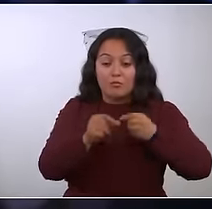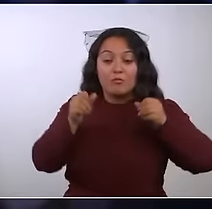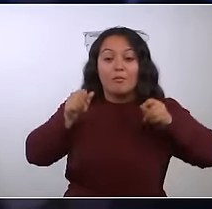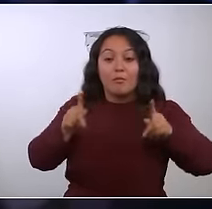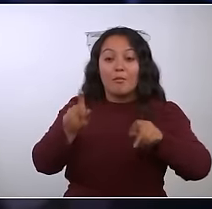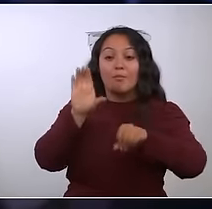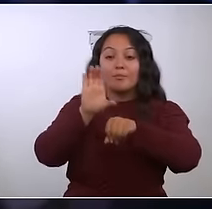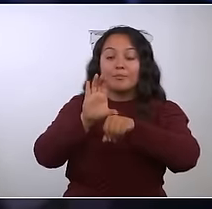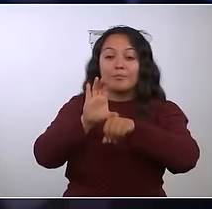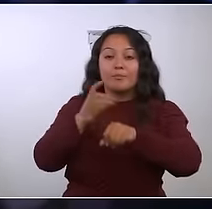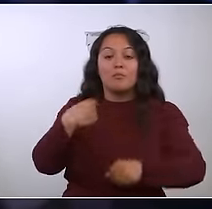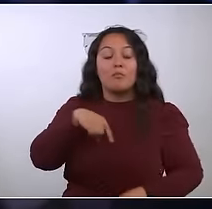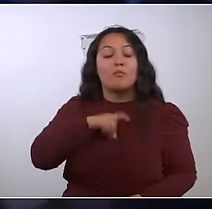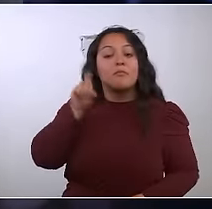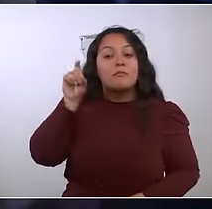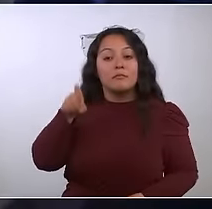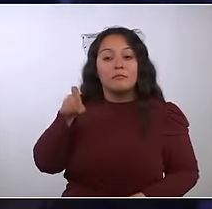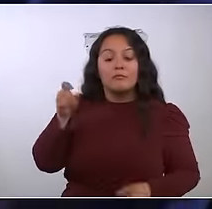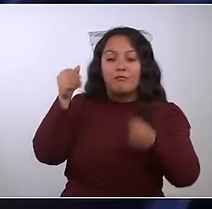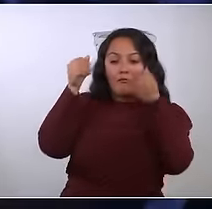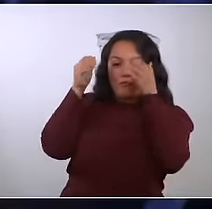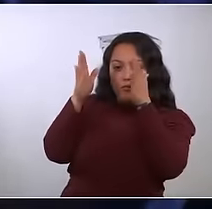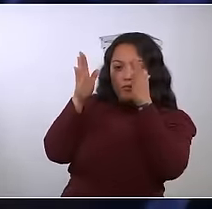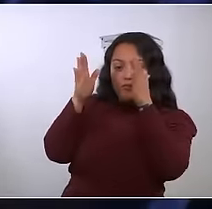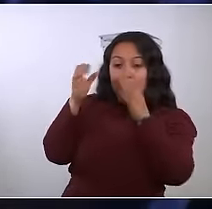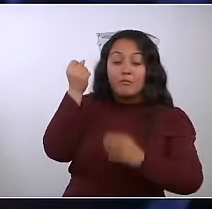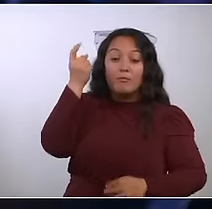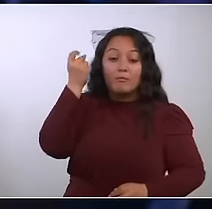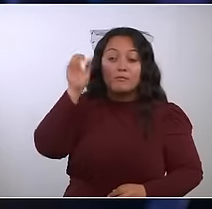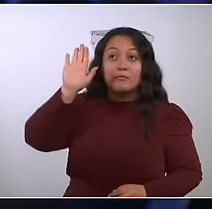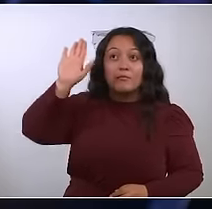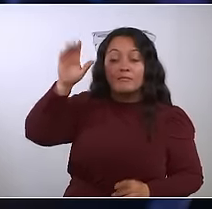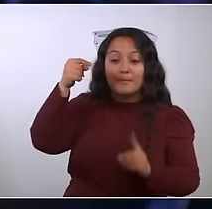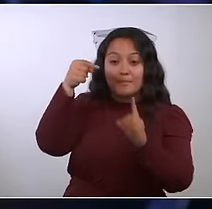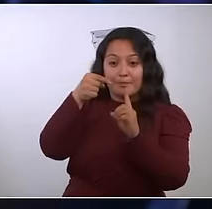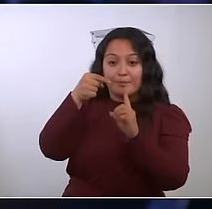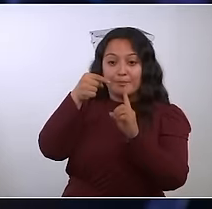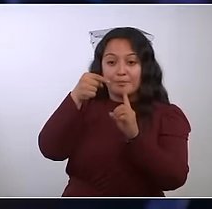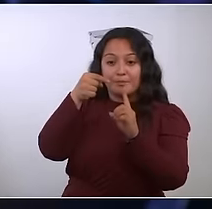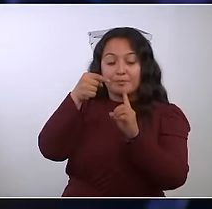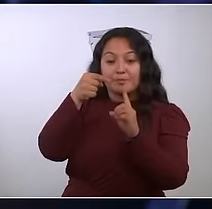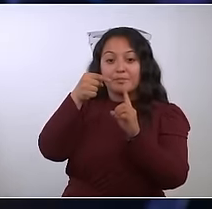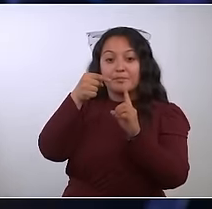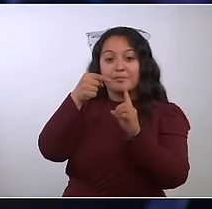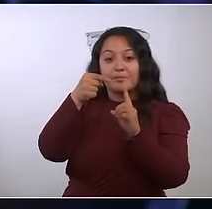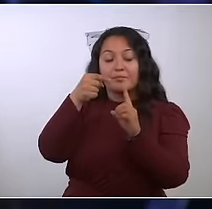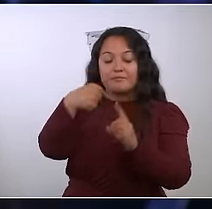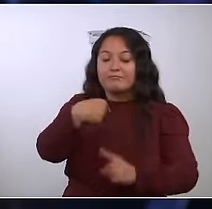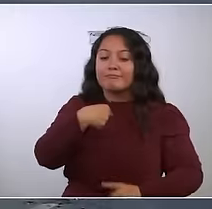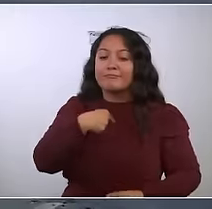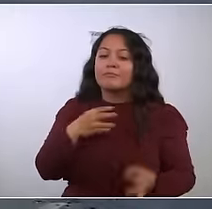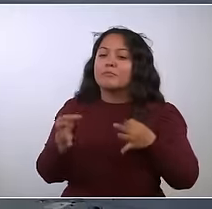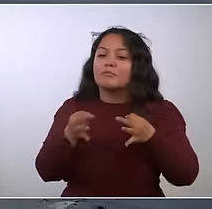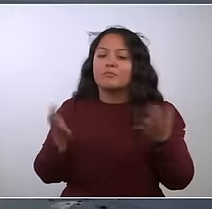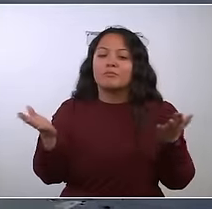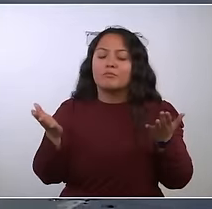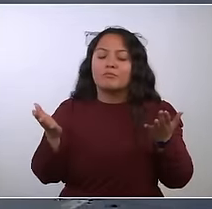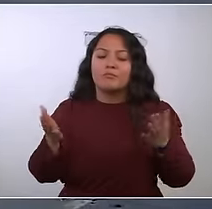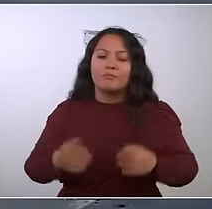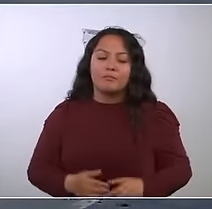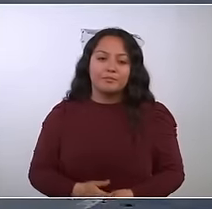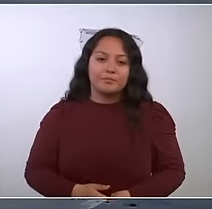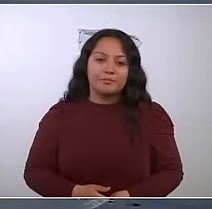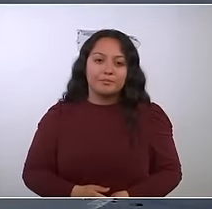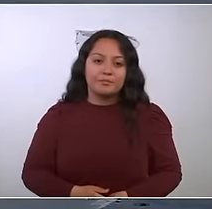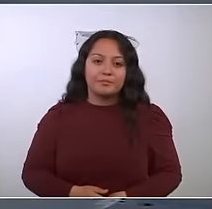pueblo apostólico. We need to align ourselves to the mission. Necesitamos alinearnos a la misión. And I'm speaking about a mission. Y estoy hablando de una